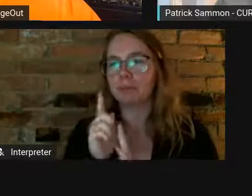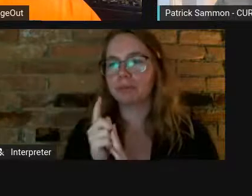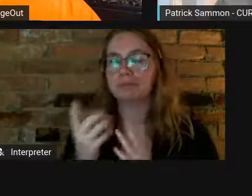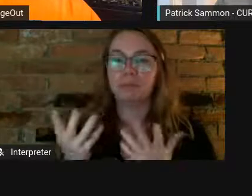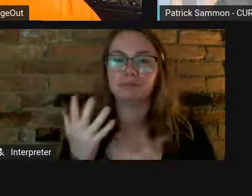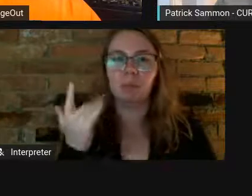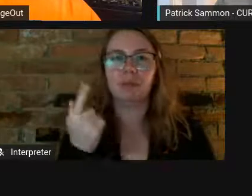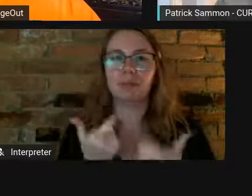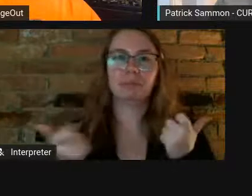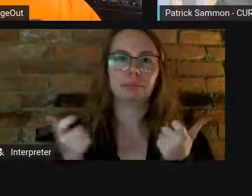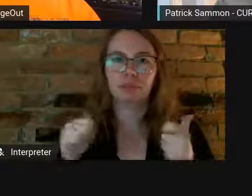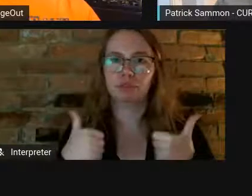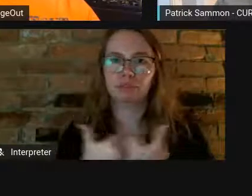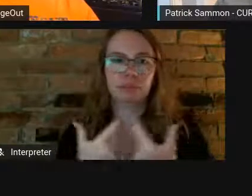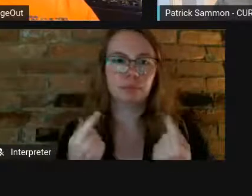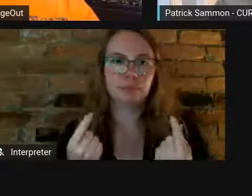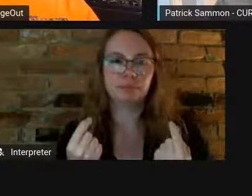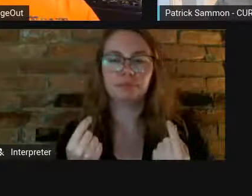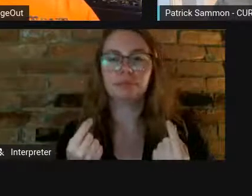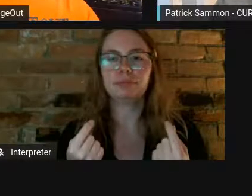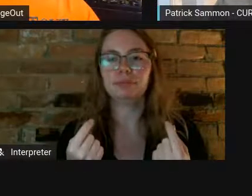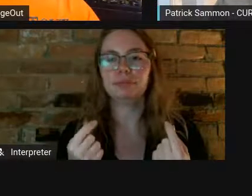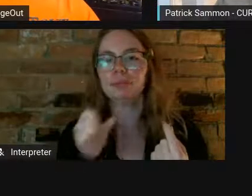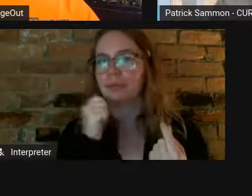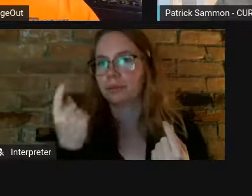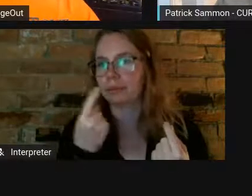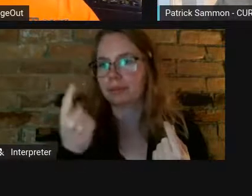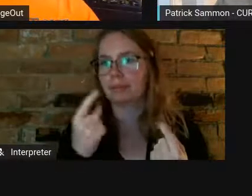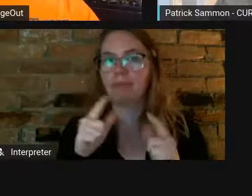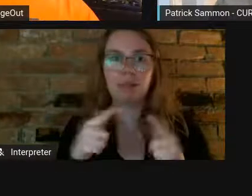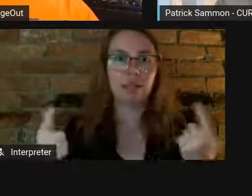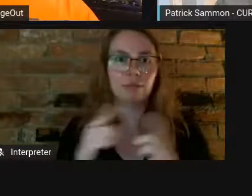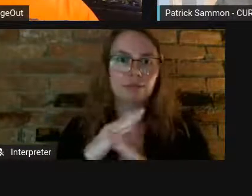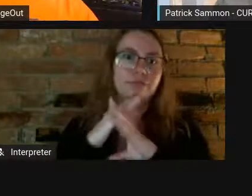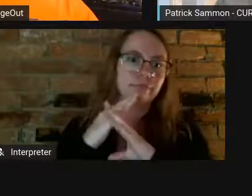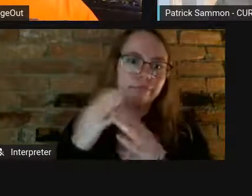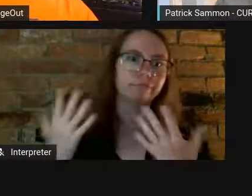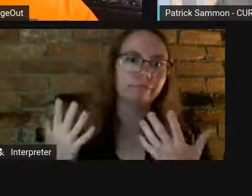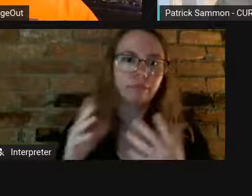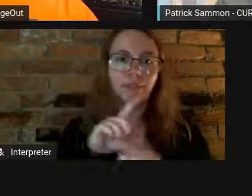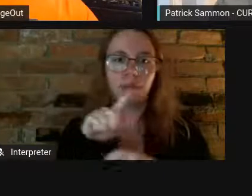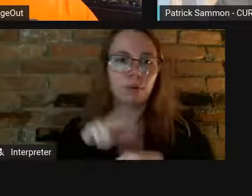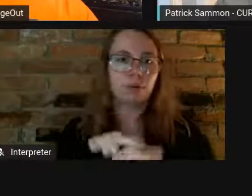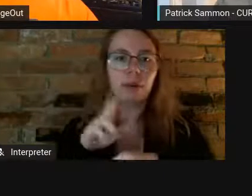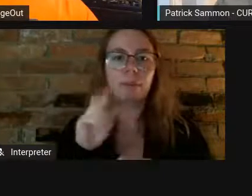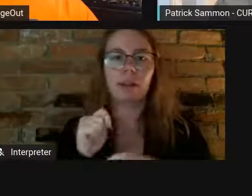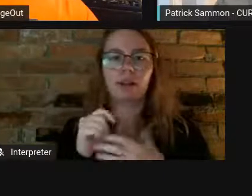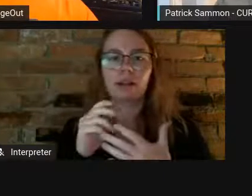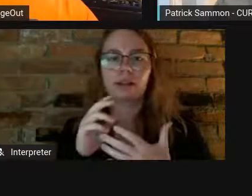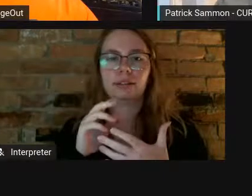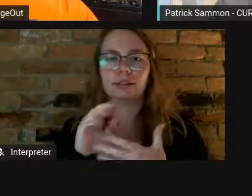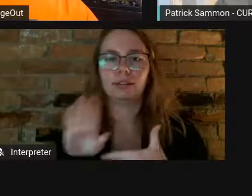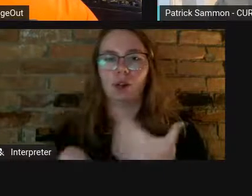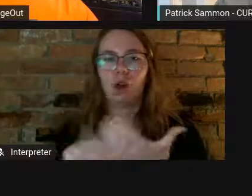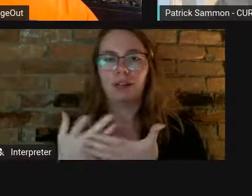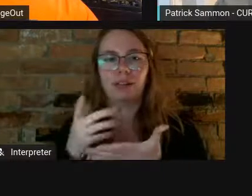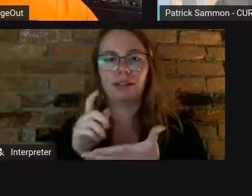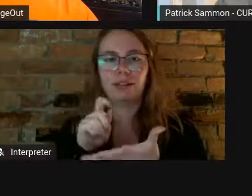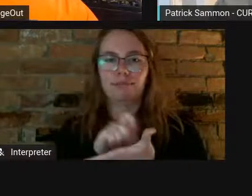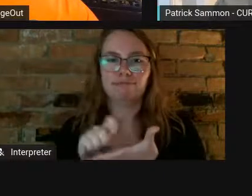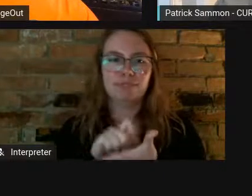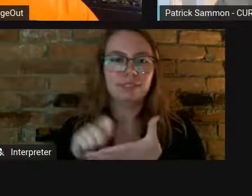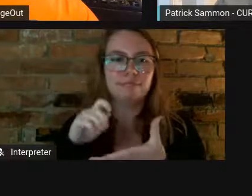biggest things that we have is not just the language barrier, but the fact that the whole vocabulary is written in Cyrillic. So, you